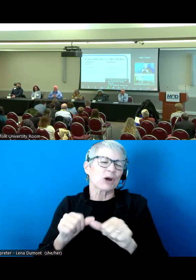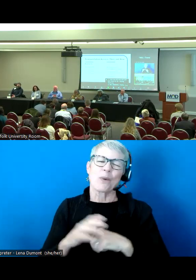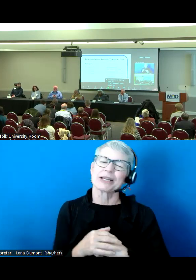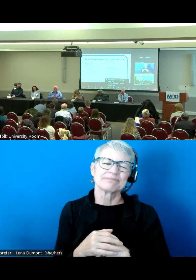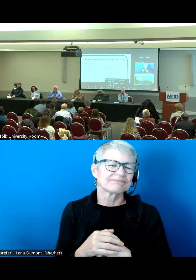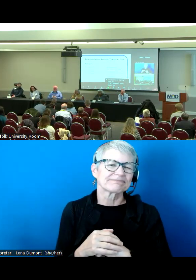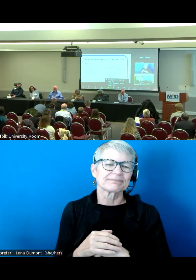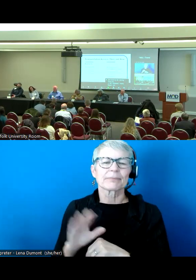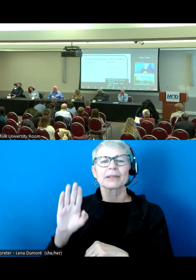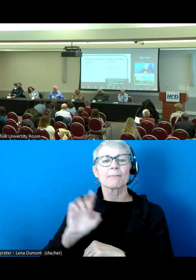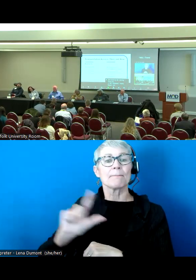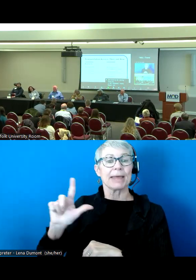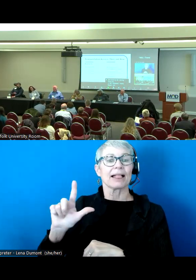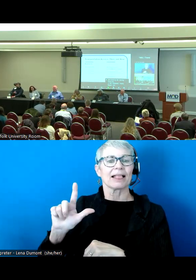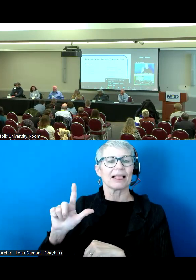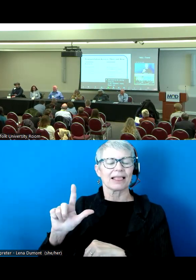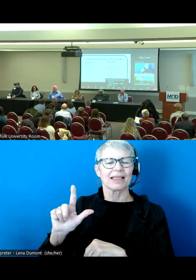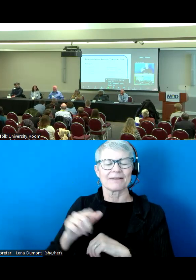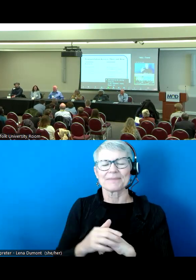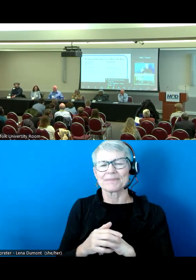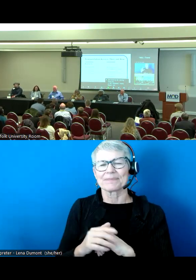Foreman. Thank you, Bill.